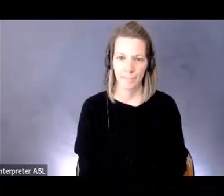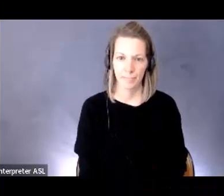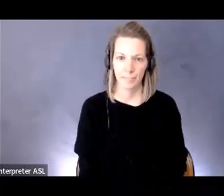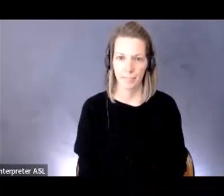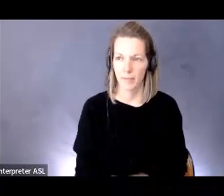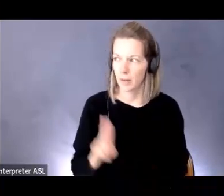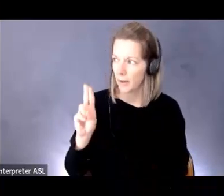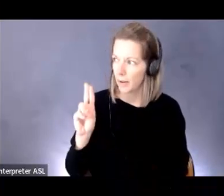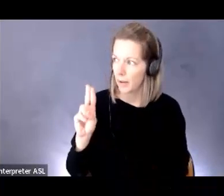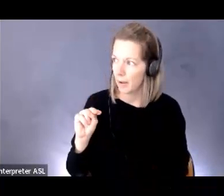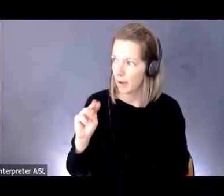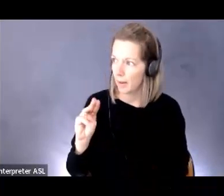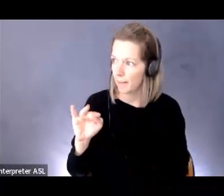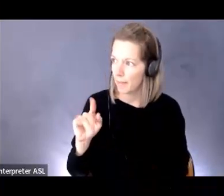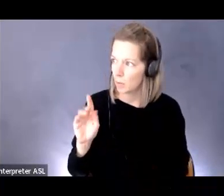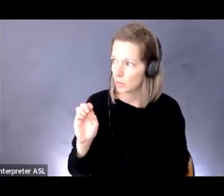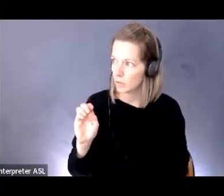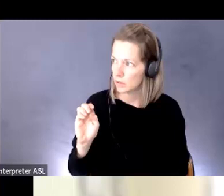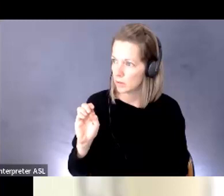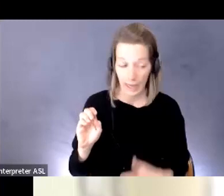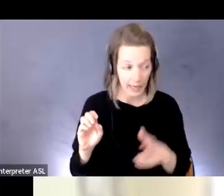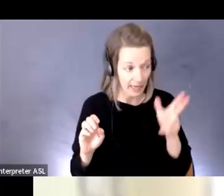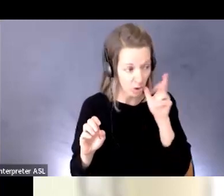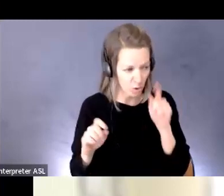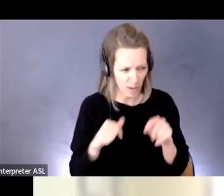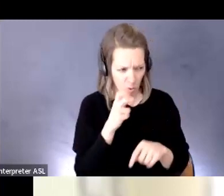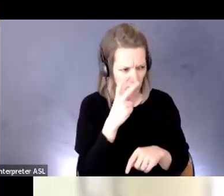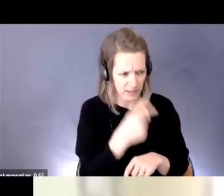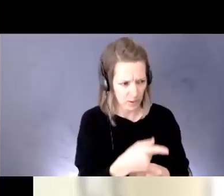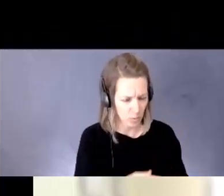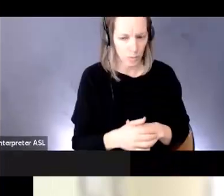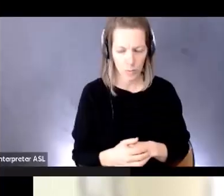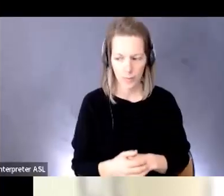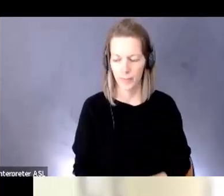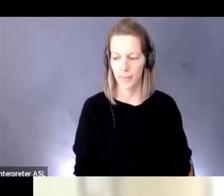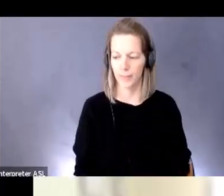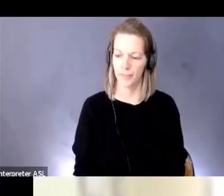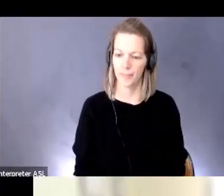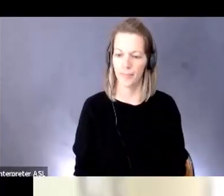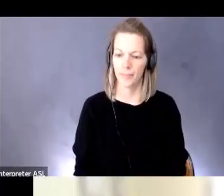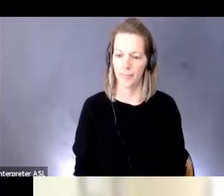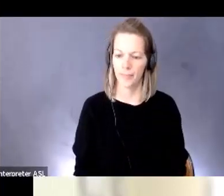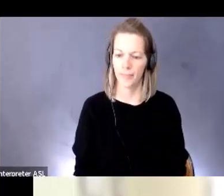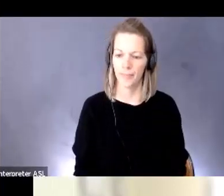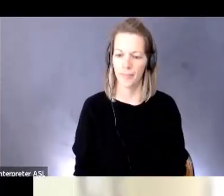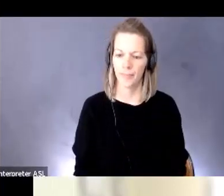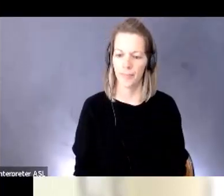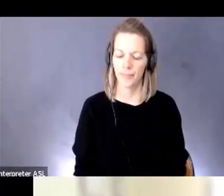Unmute. There, I hear you. I don't see you. Start video.